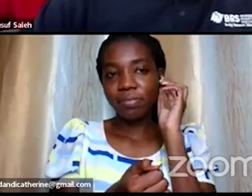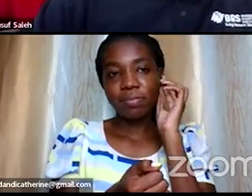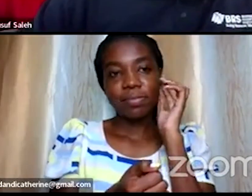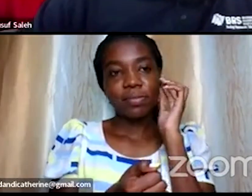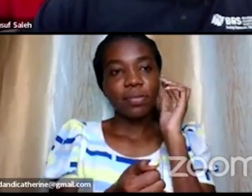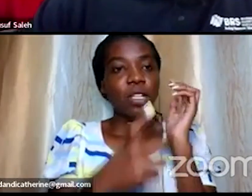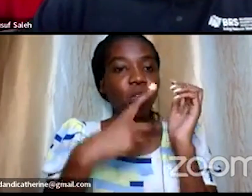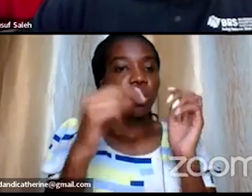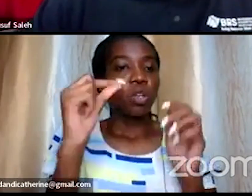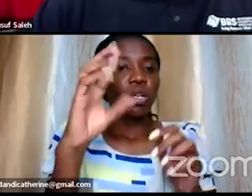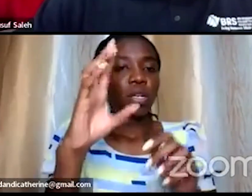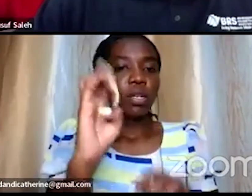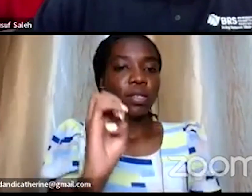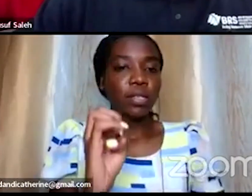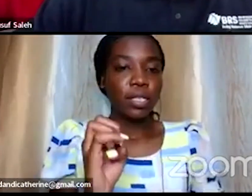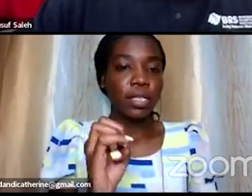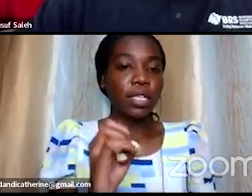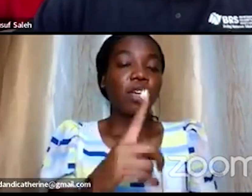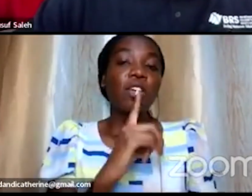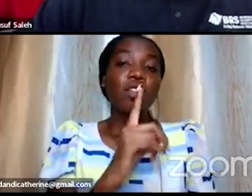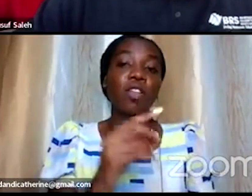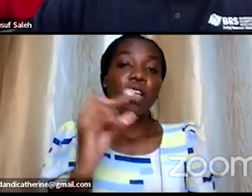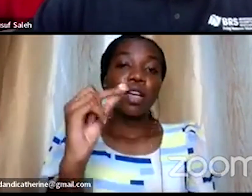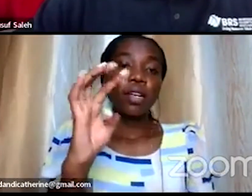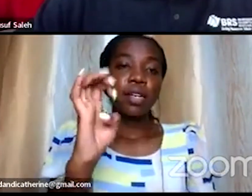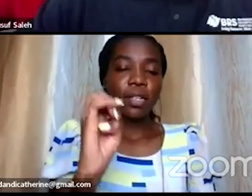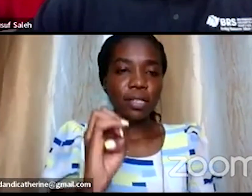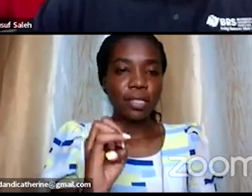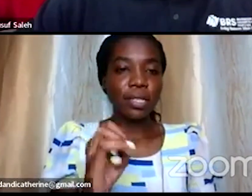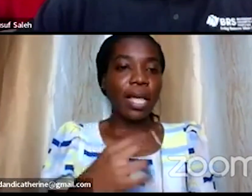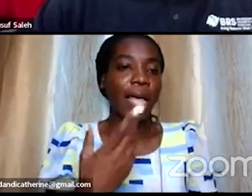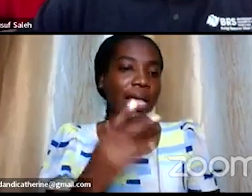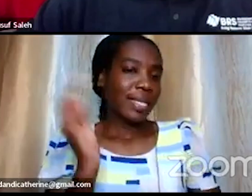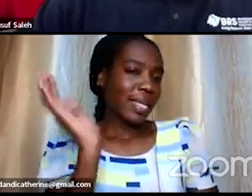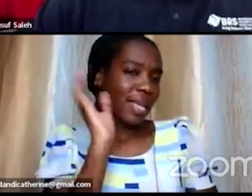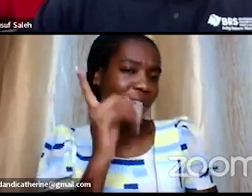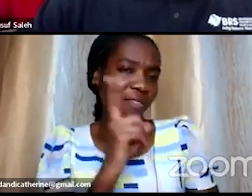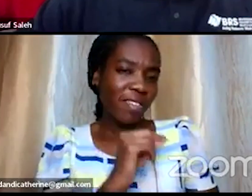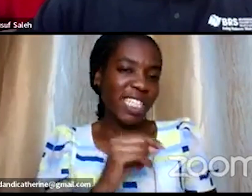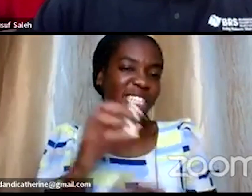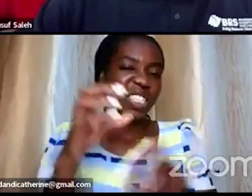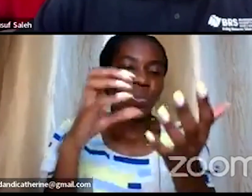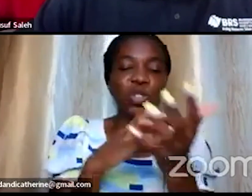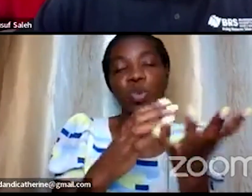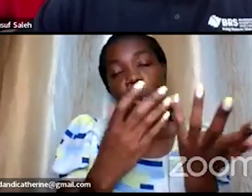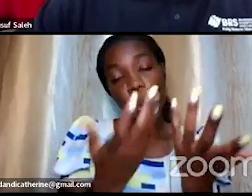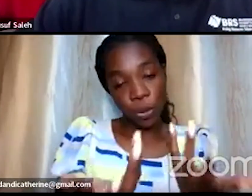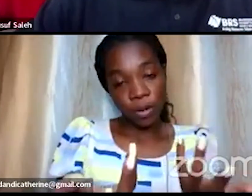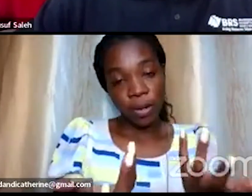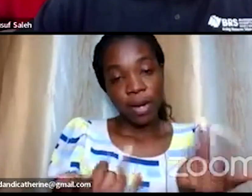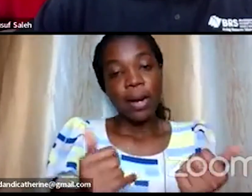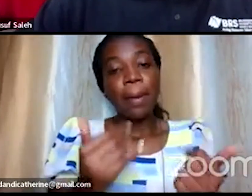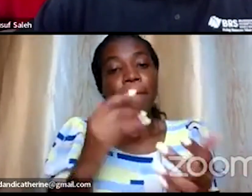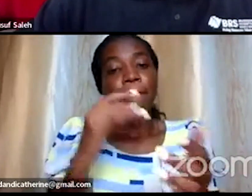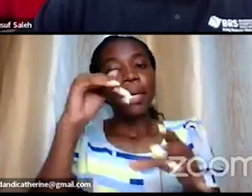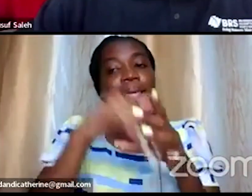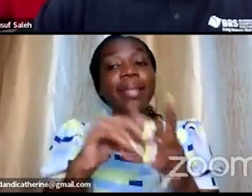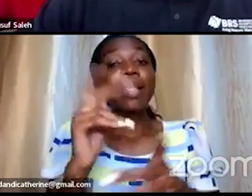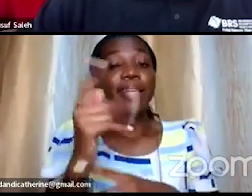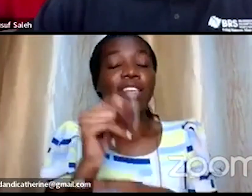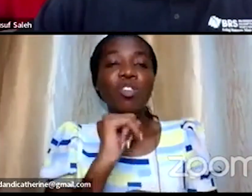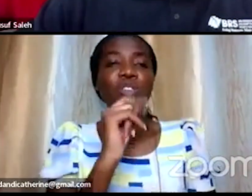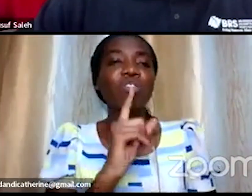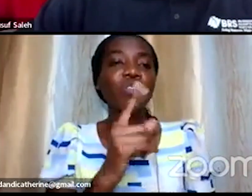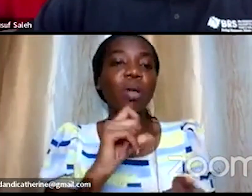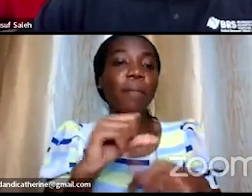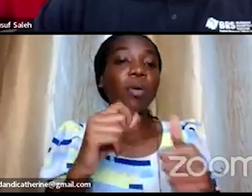Grace Kawogo. Now, Grace, we have had situations, or rather, it is, I think in Kenya, I'm not too sure how about